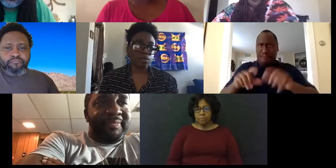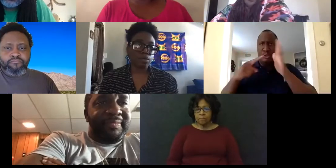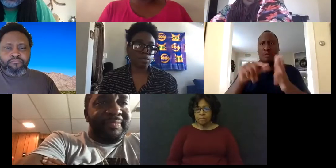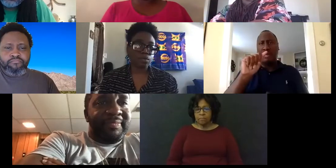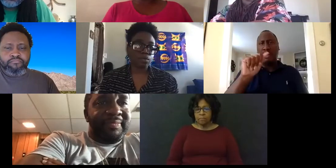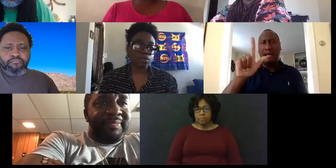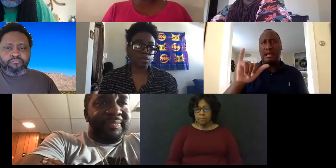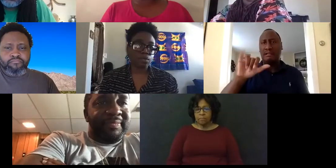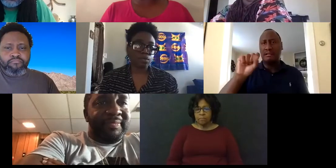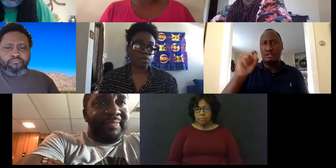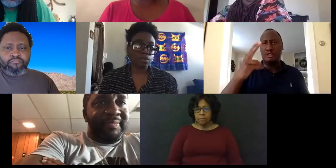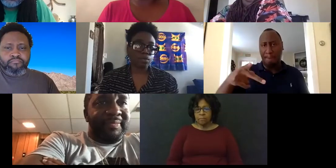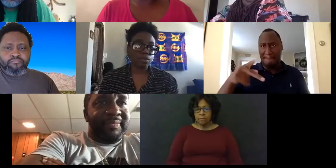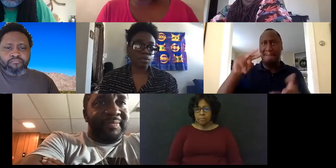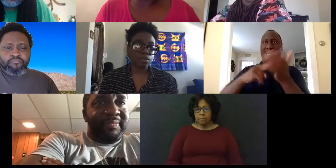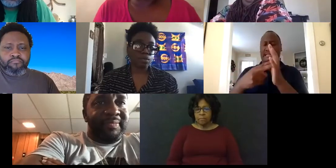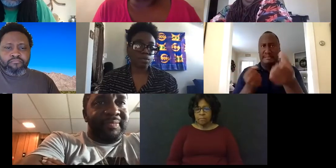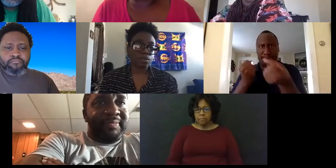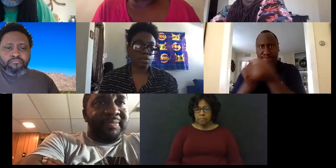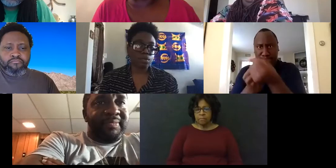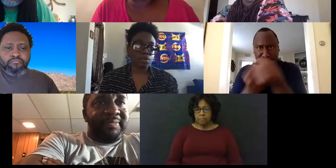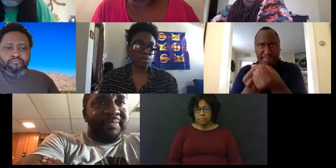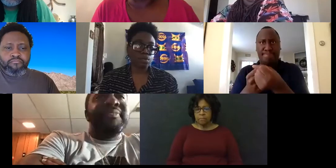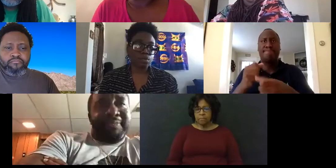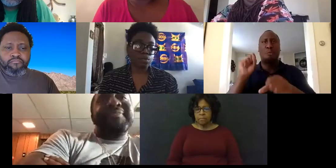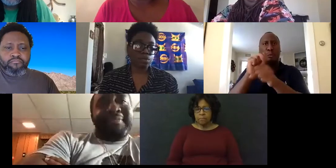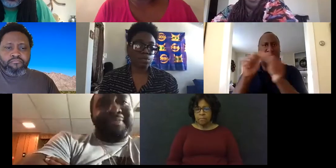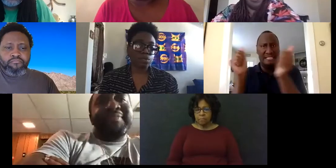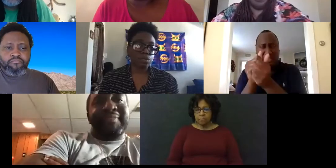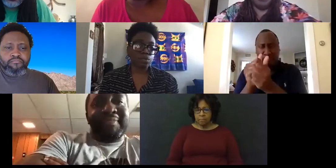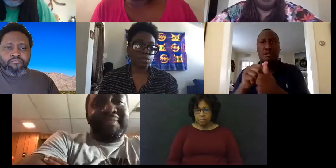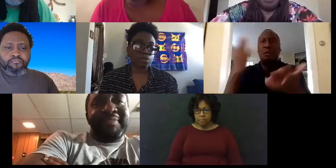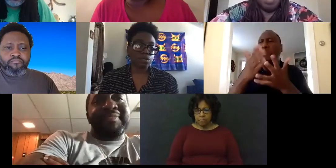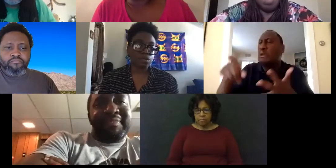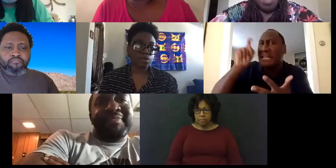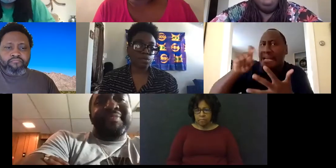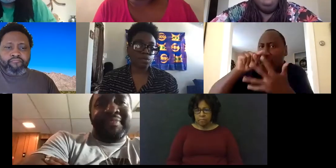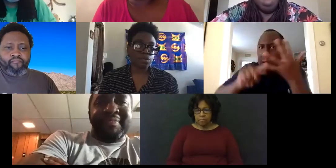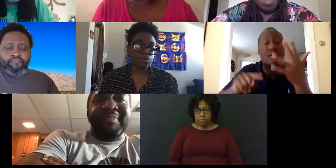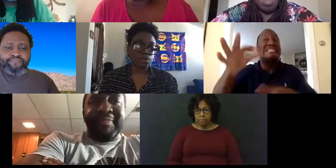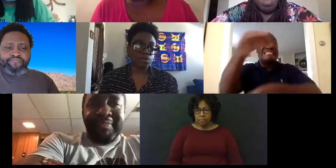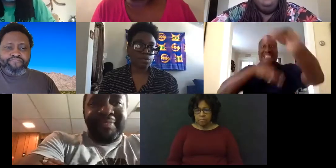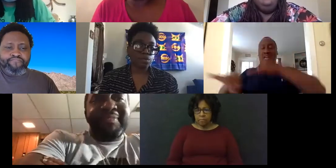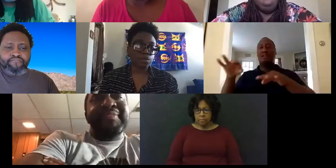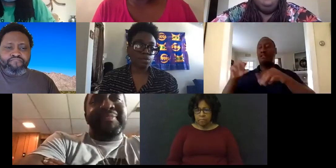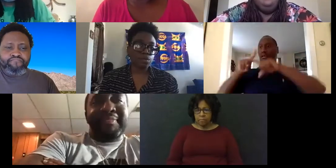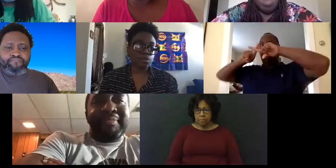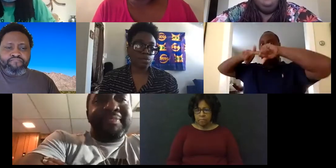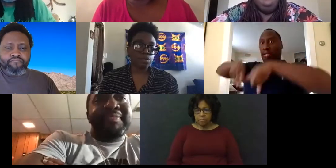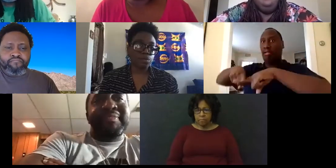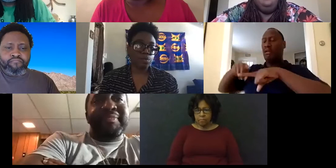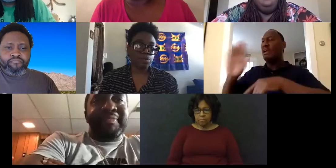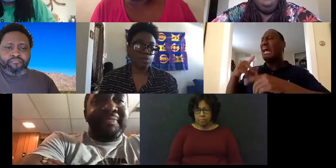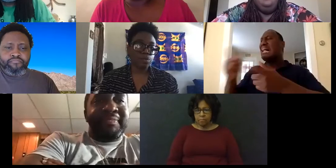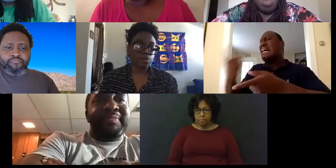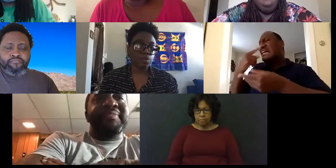mean they just go ahead and say, oh, I'm an ally. They have to put in the work. They have to advocate, work with us together, ask us what